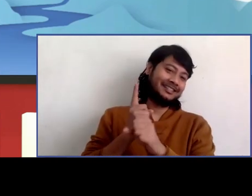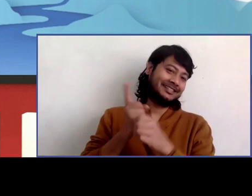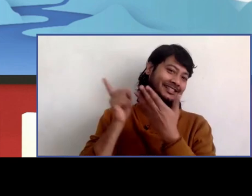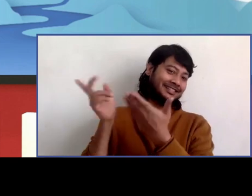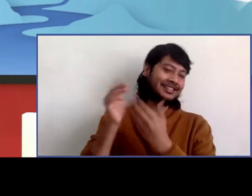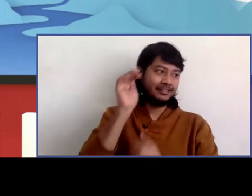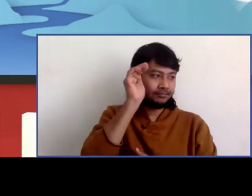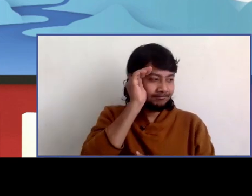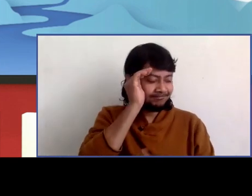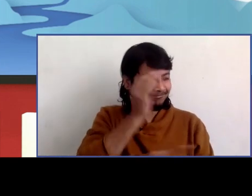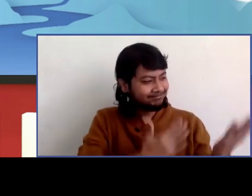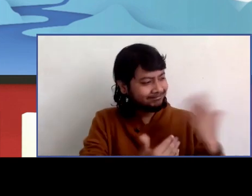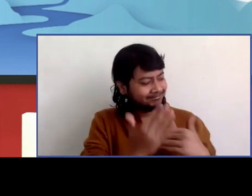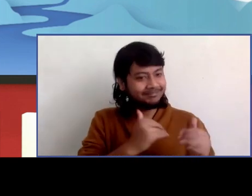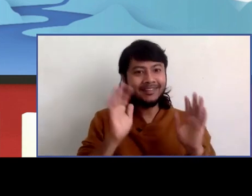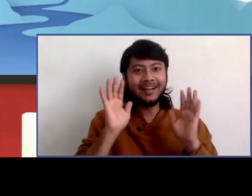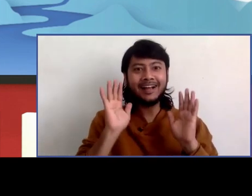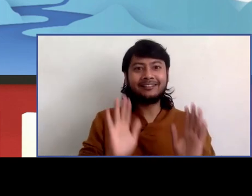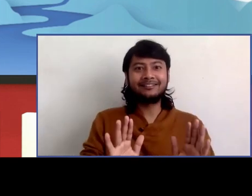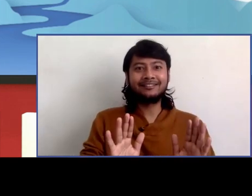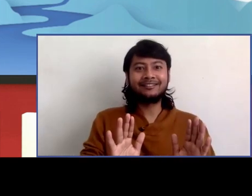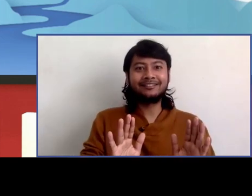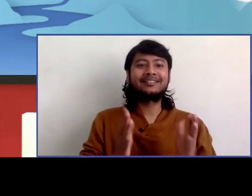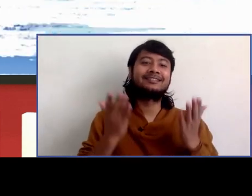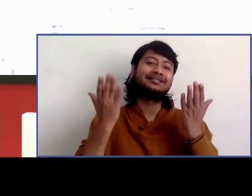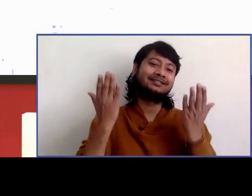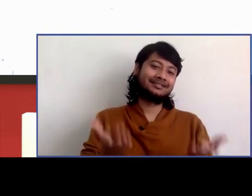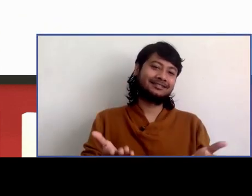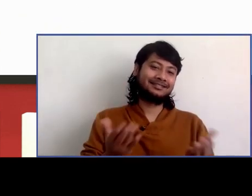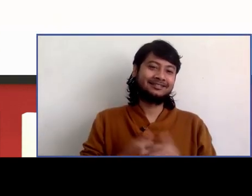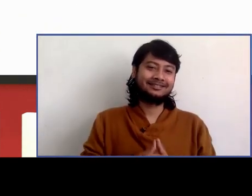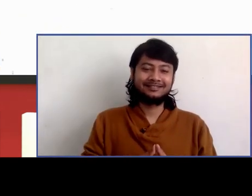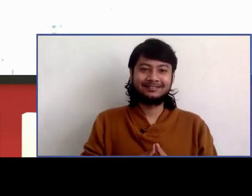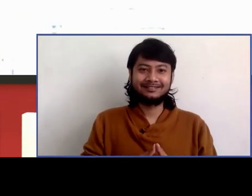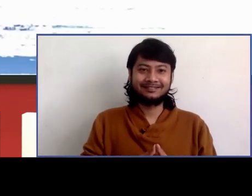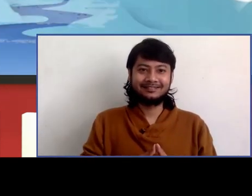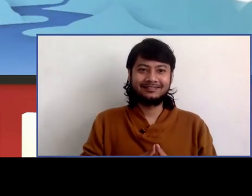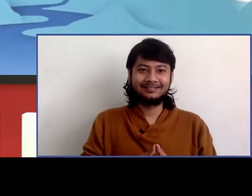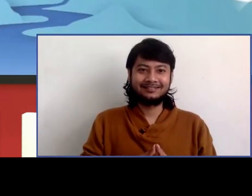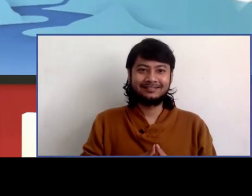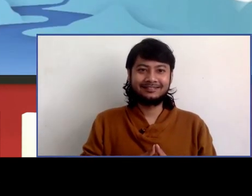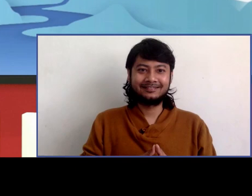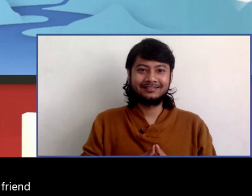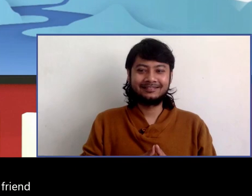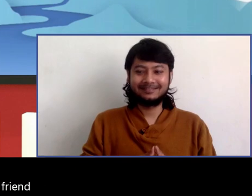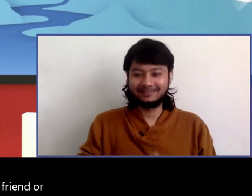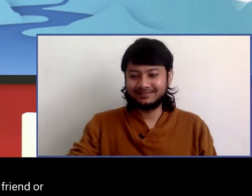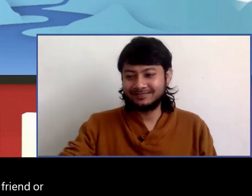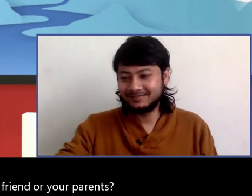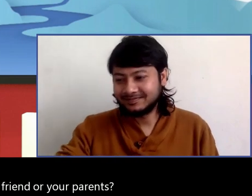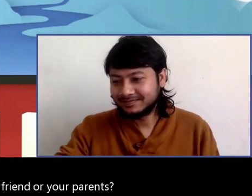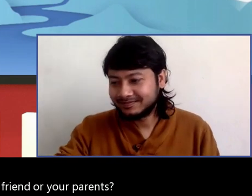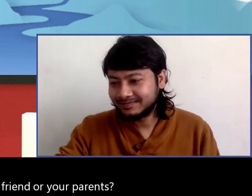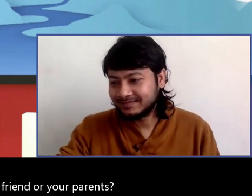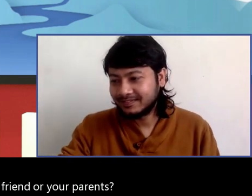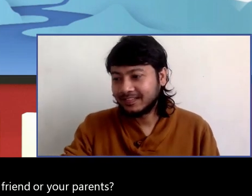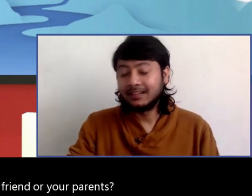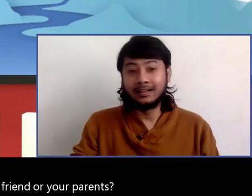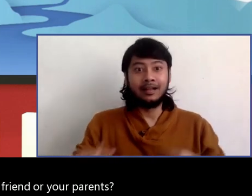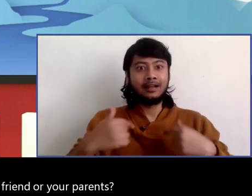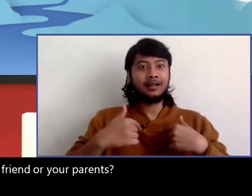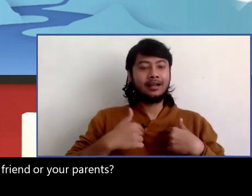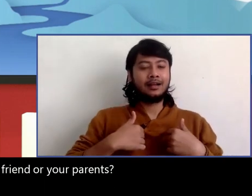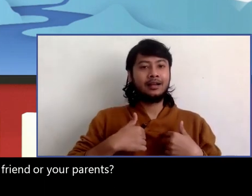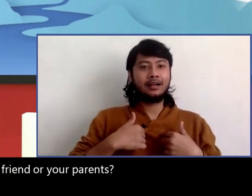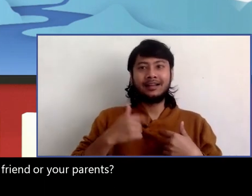Do you have someone who listens to you like that? And a teacher, a friend, or your parents? And when I felt out and